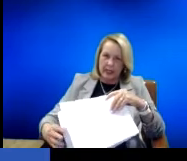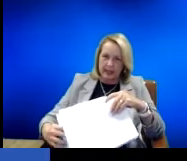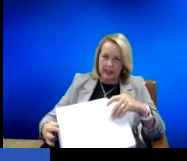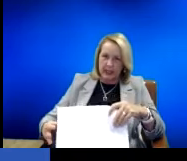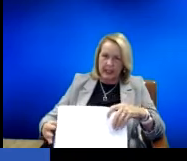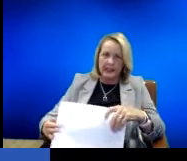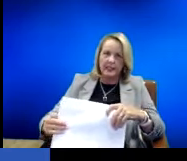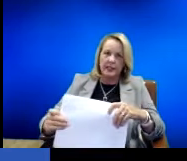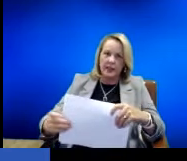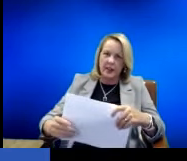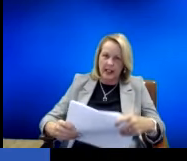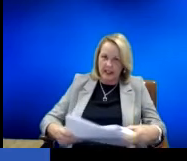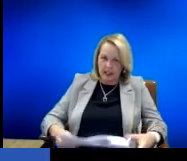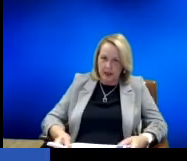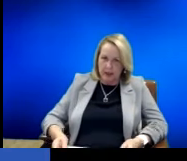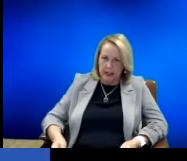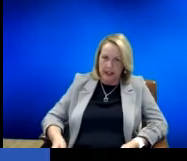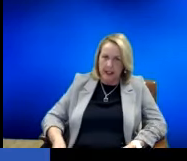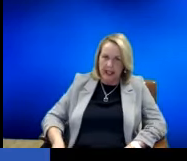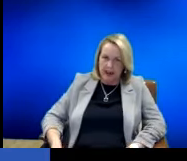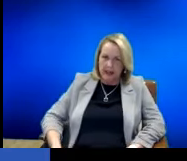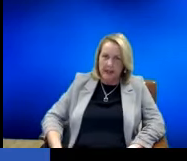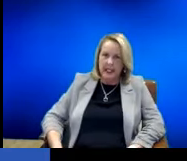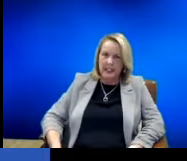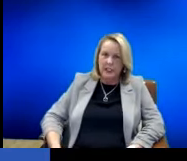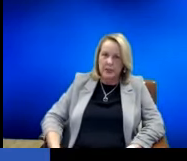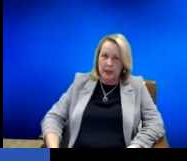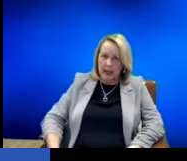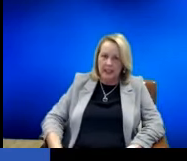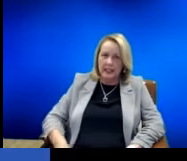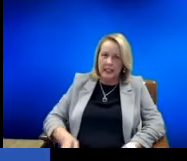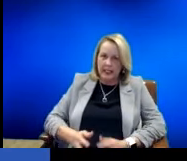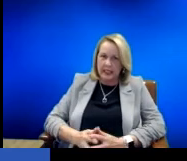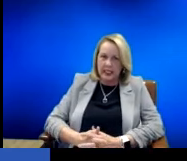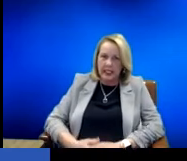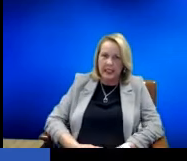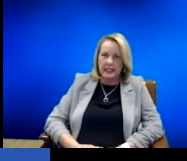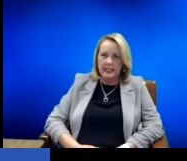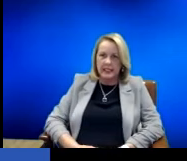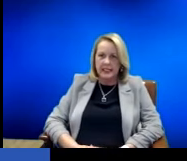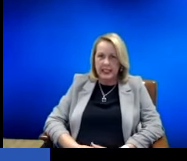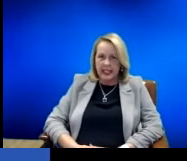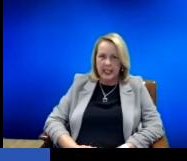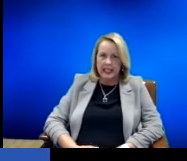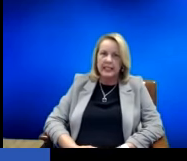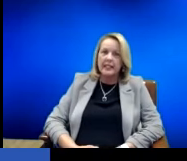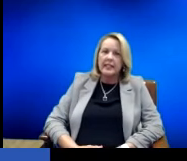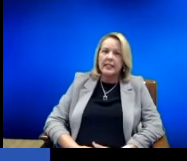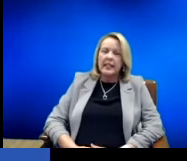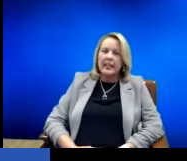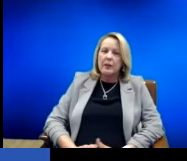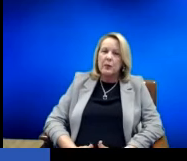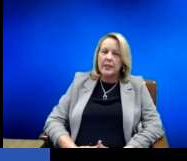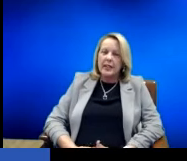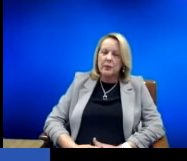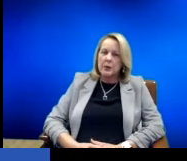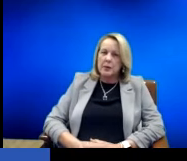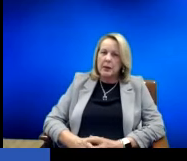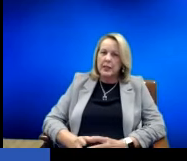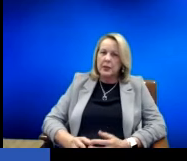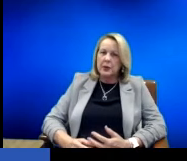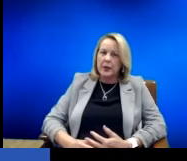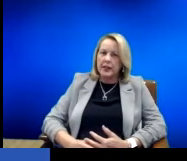Medicaid benefits are not suspended, however. That just applies to SSI and SSDI. One thing